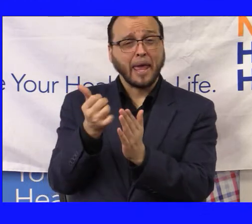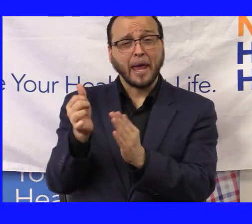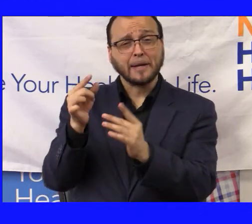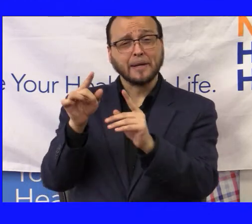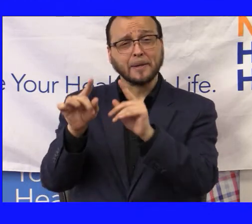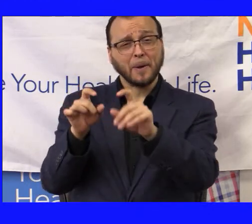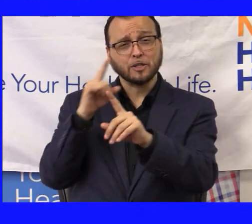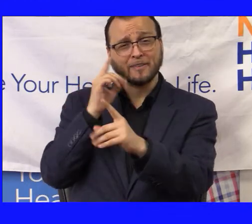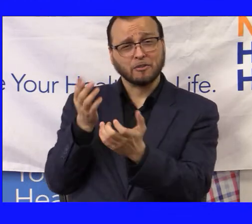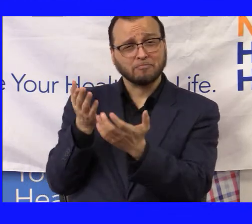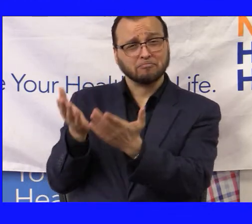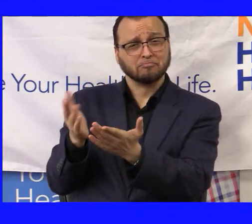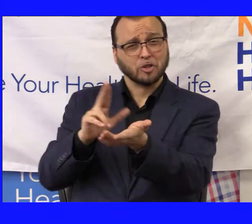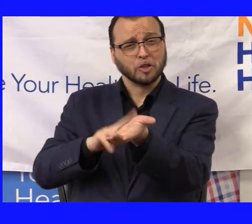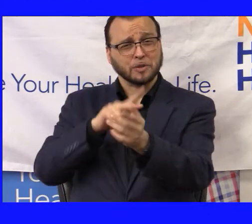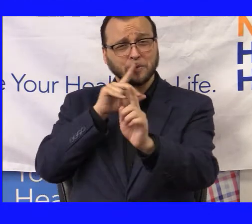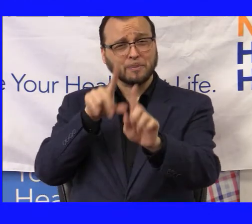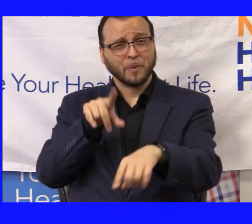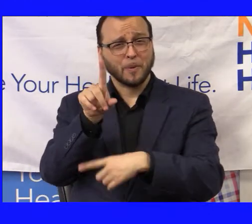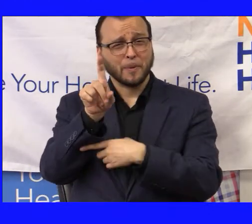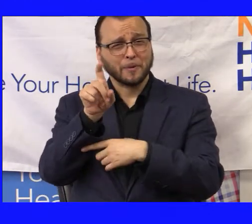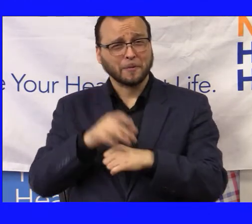from Dr. Sneas?